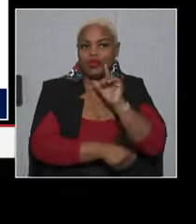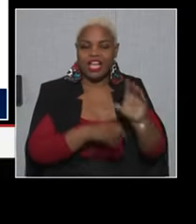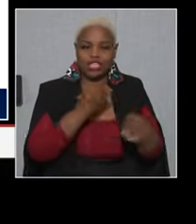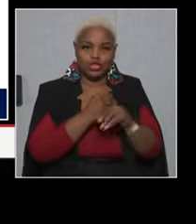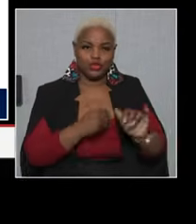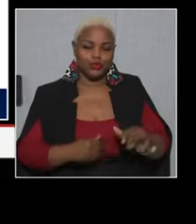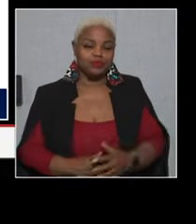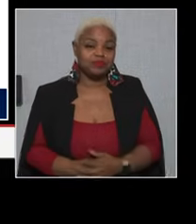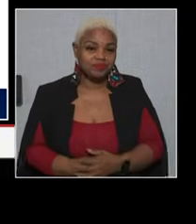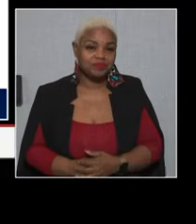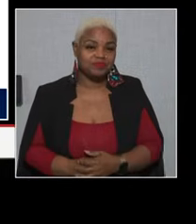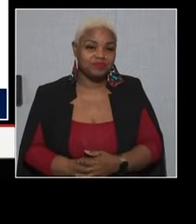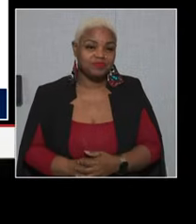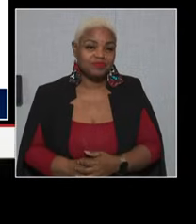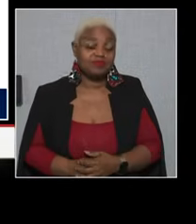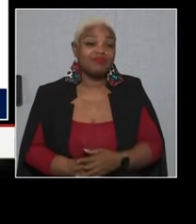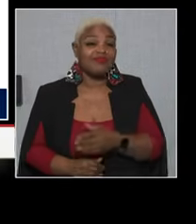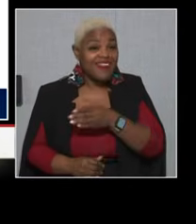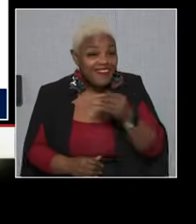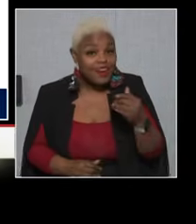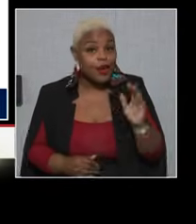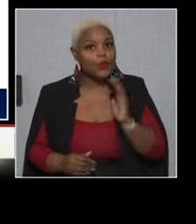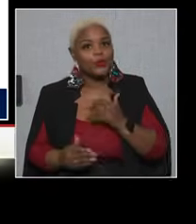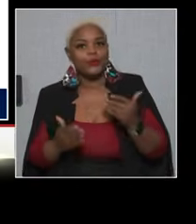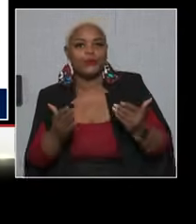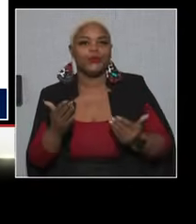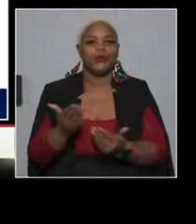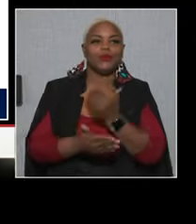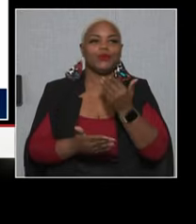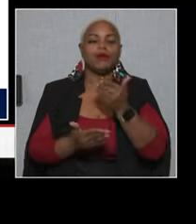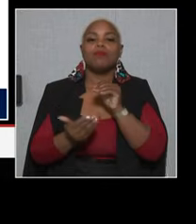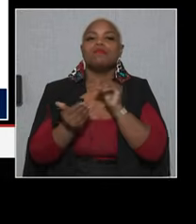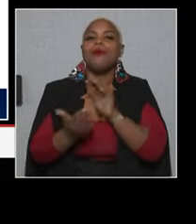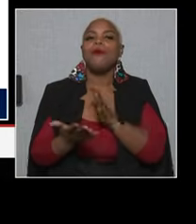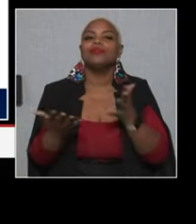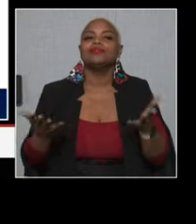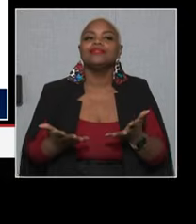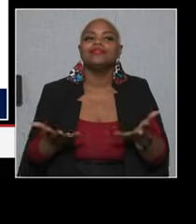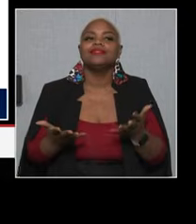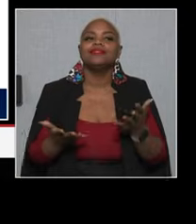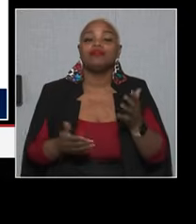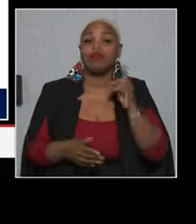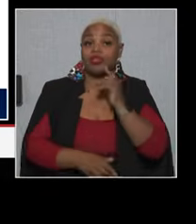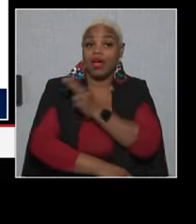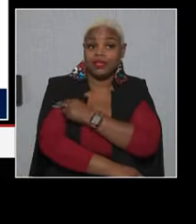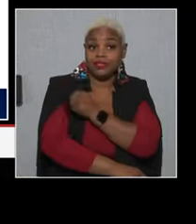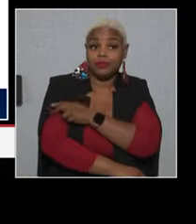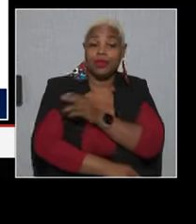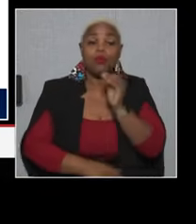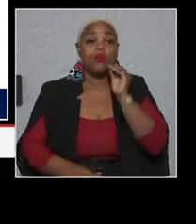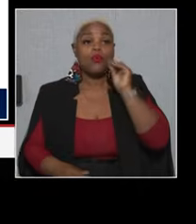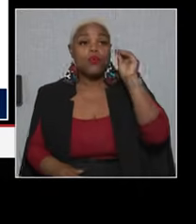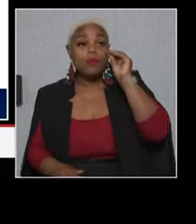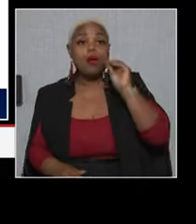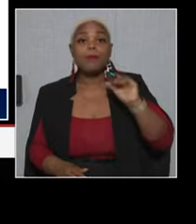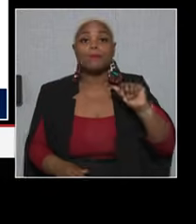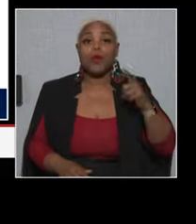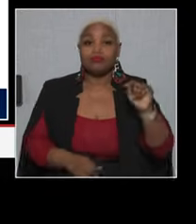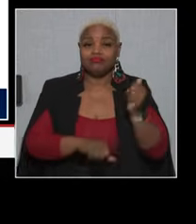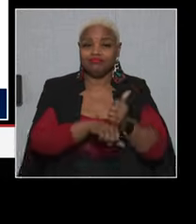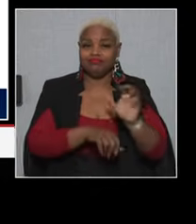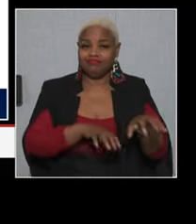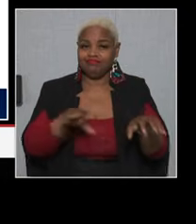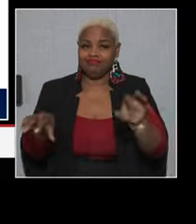approach. There are new homes and apartment homes at St. Elizabeth's, Sycamore and Oak, which is our